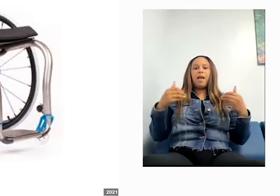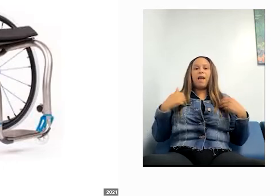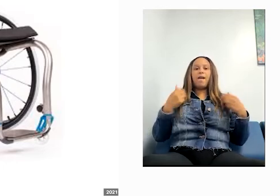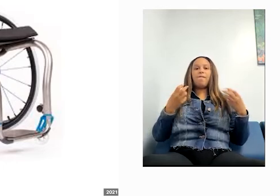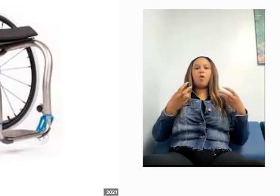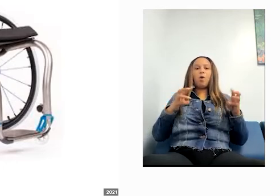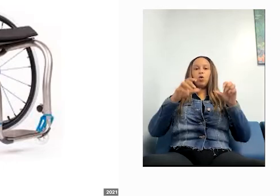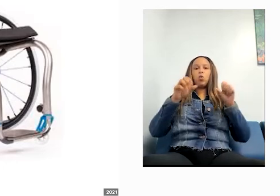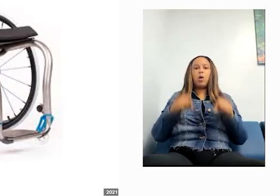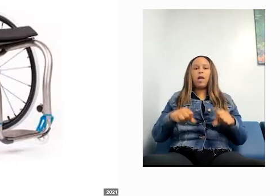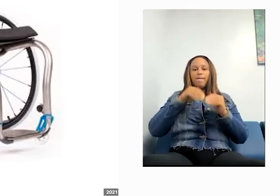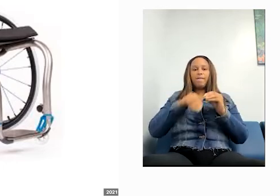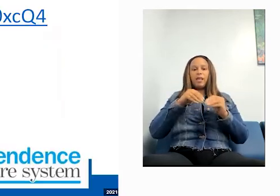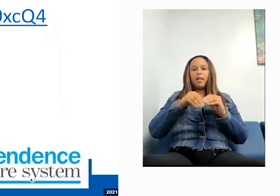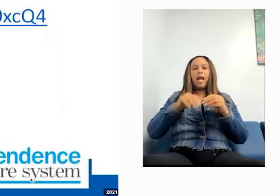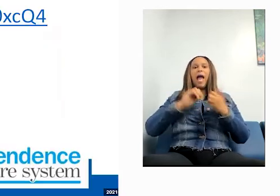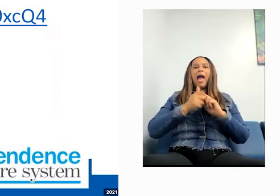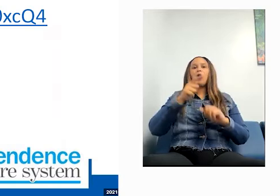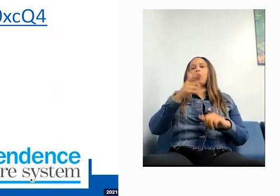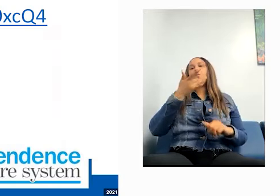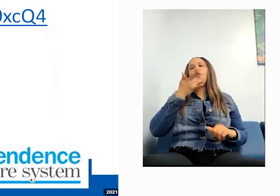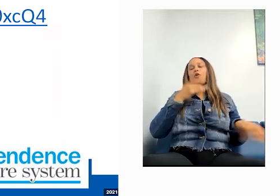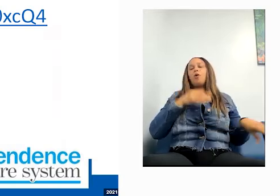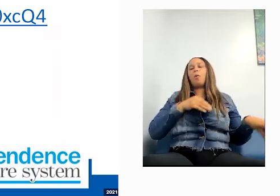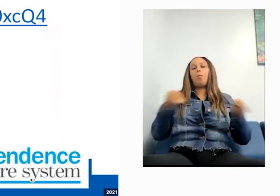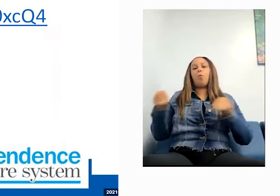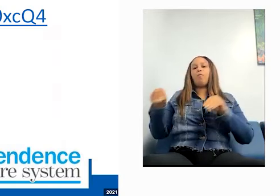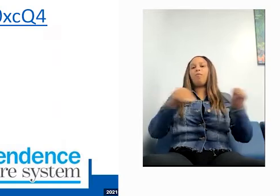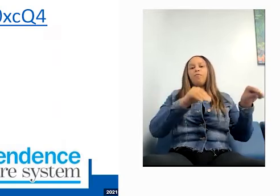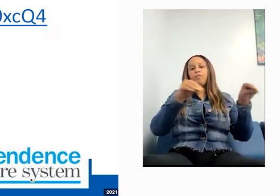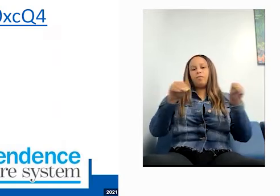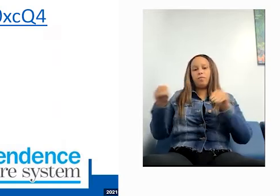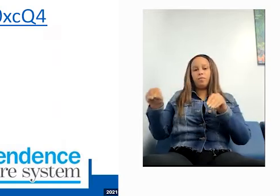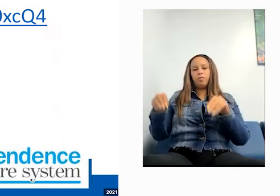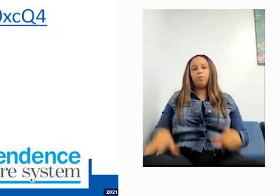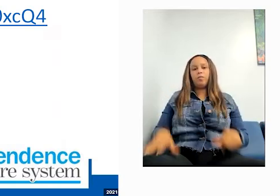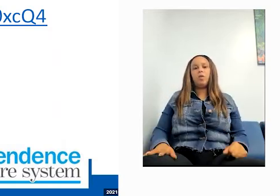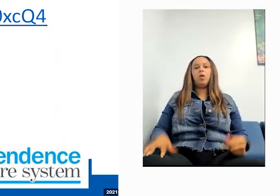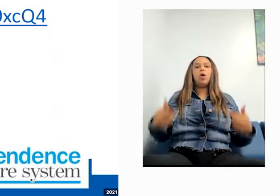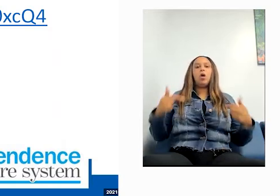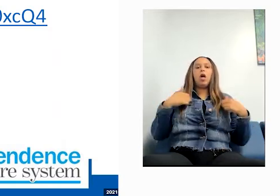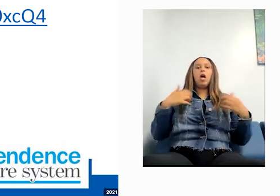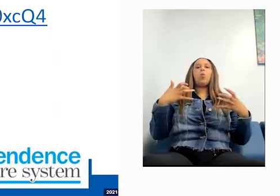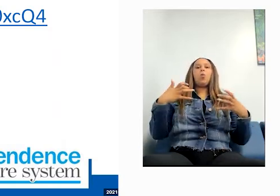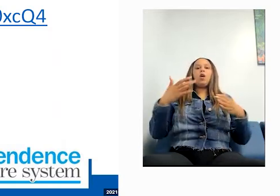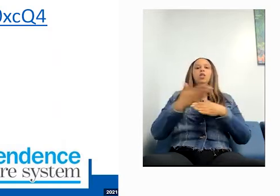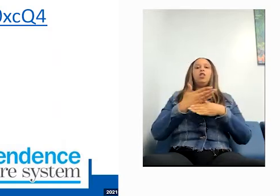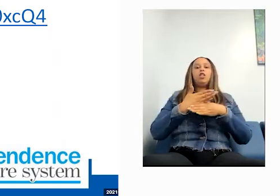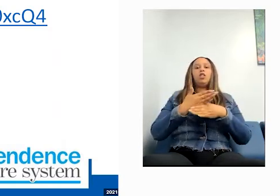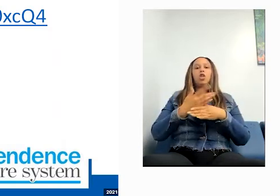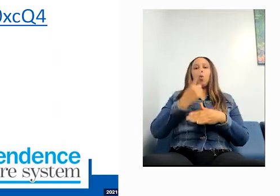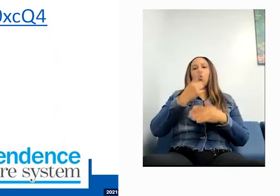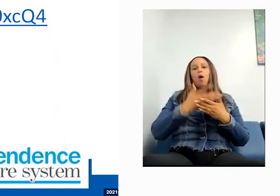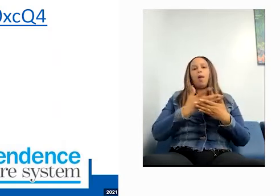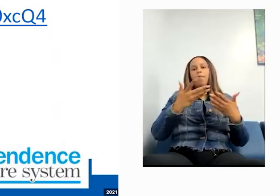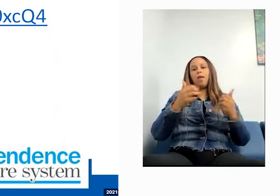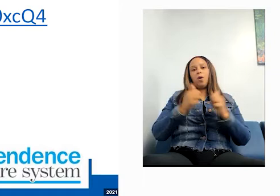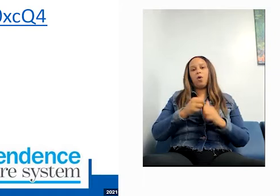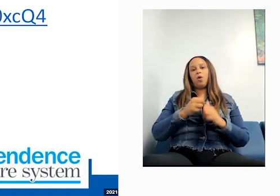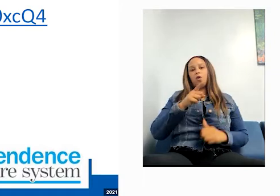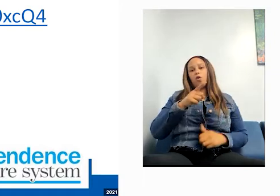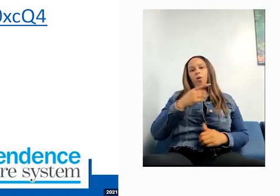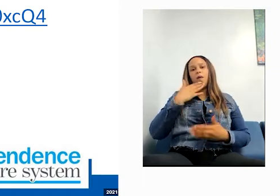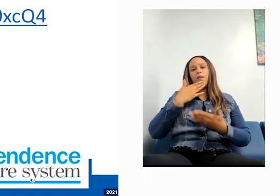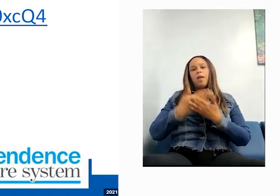your mobility skills? I want to share with you now a video that was done thanks to the